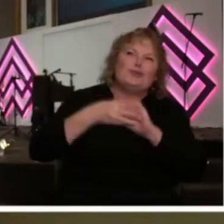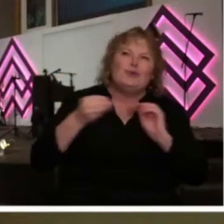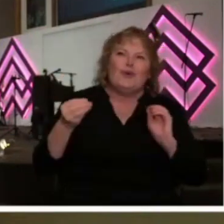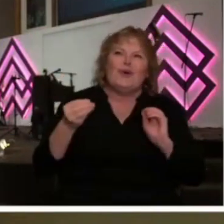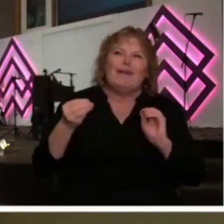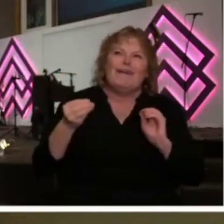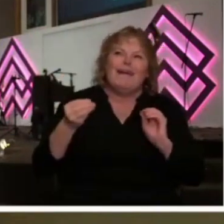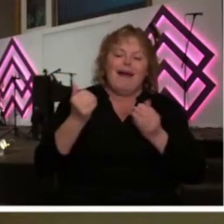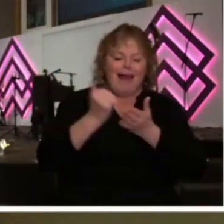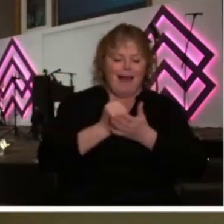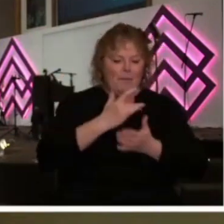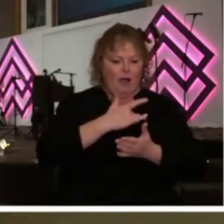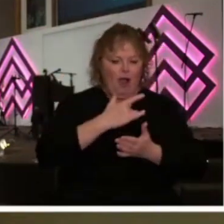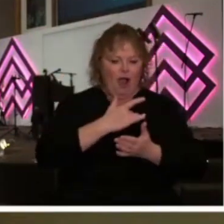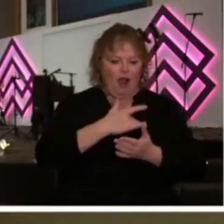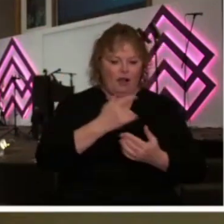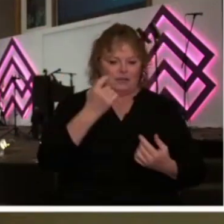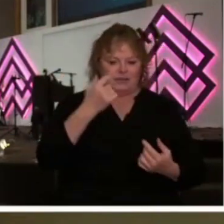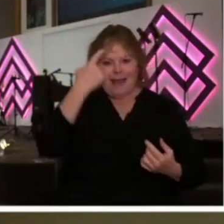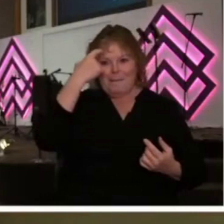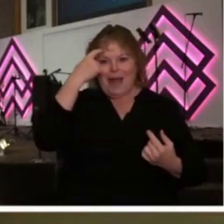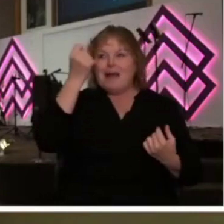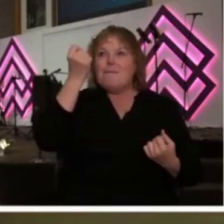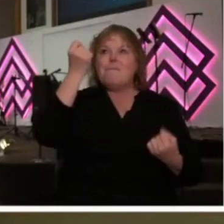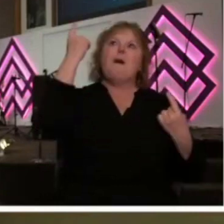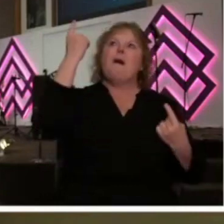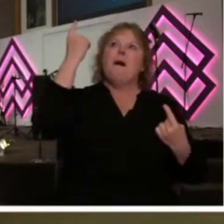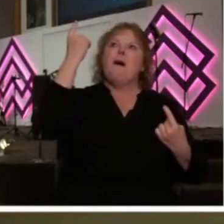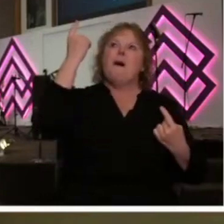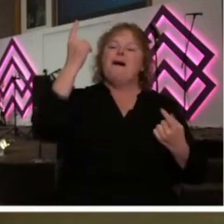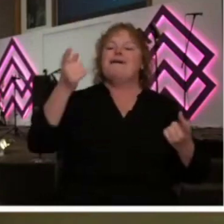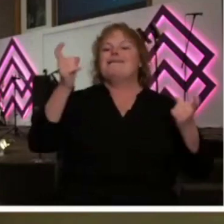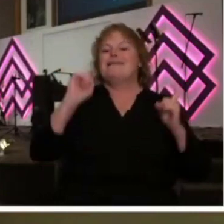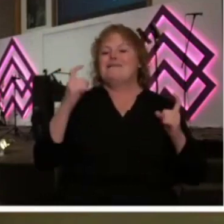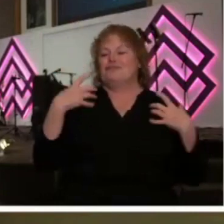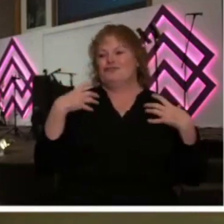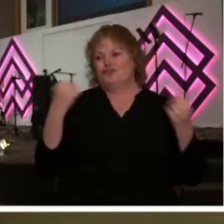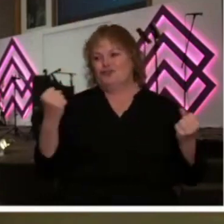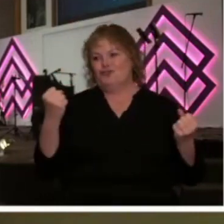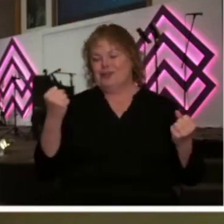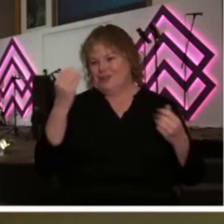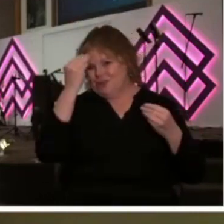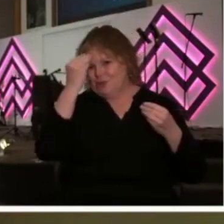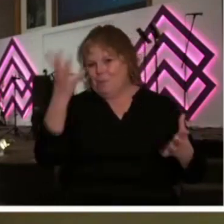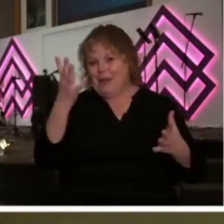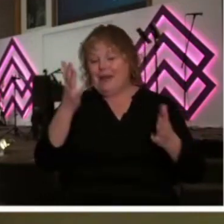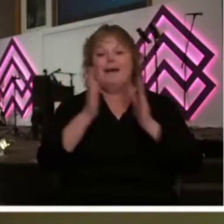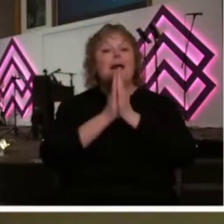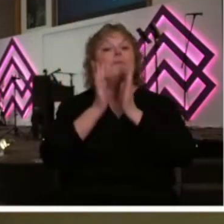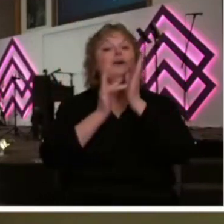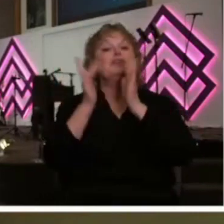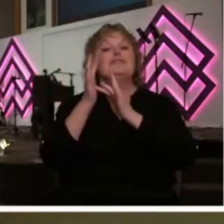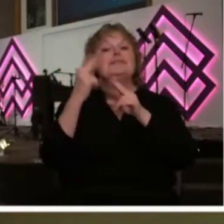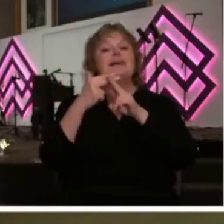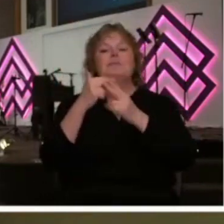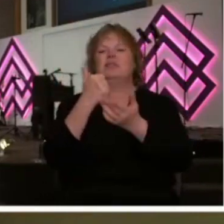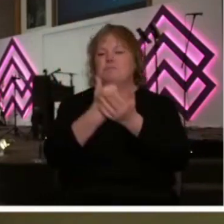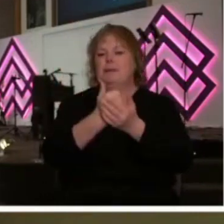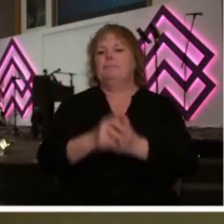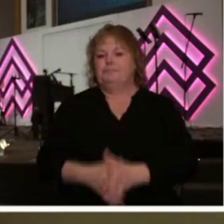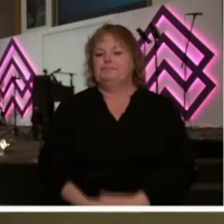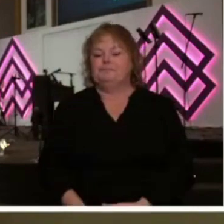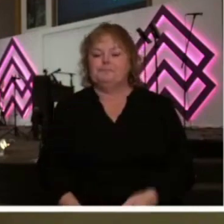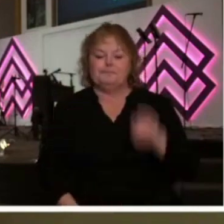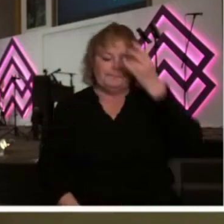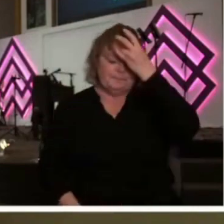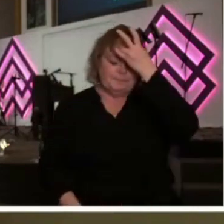would unlock our hearts to hear what the Spirit has to say and give us the courage to obey. And I pray this in Jesus' name. Amen.